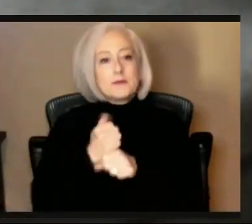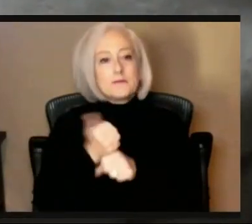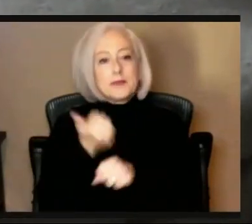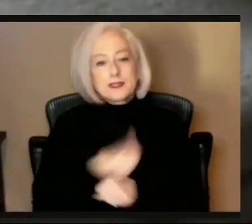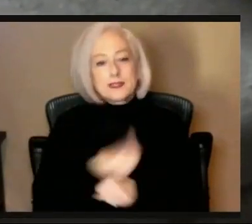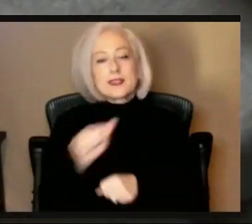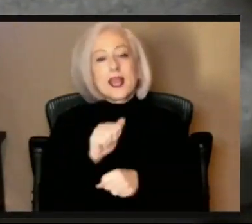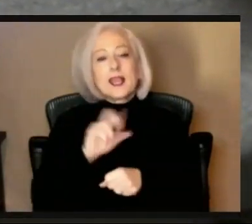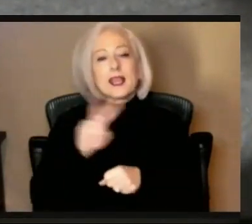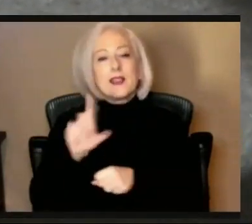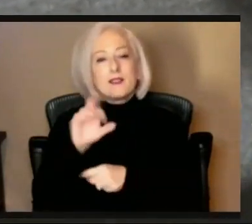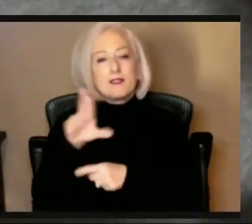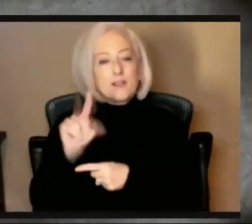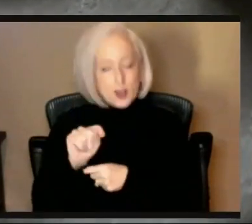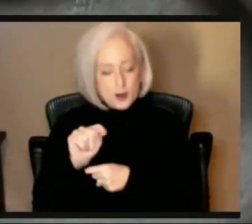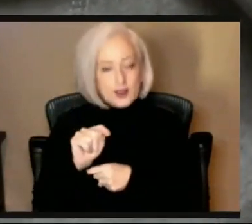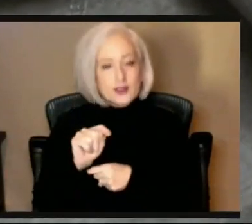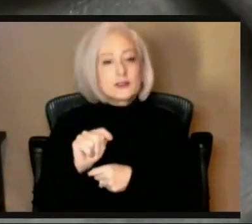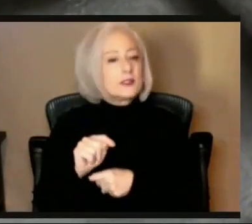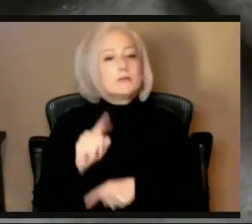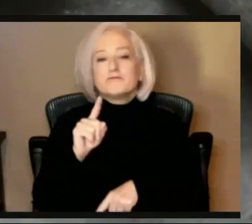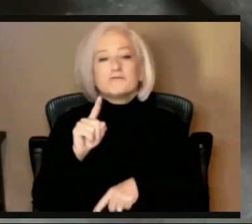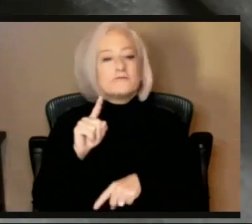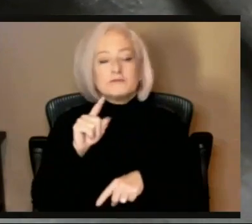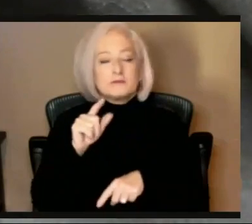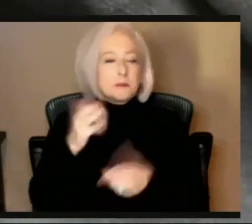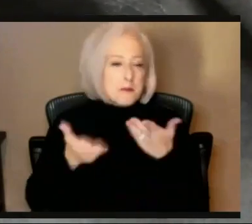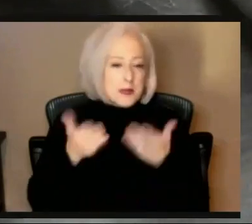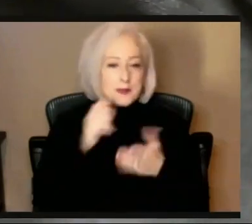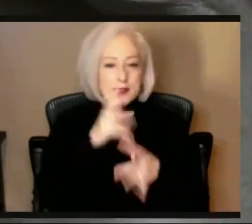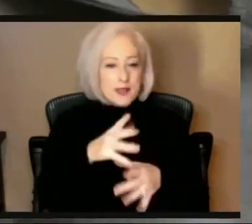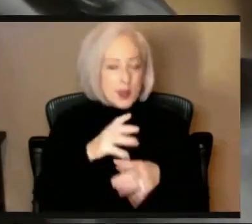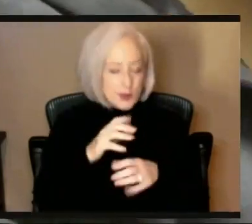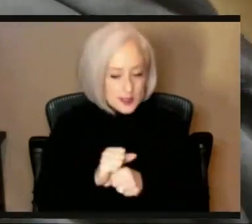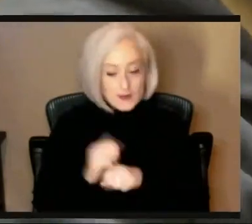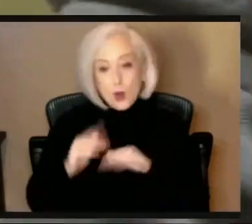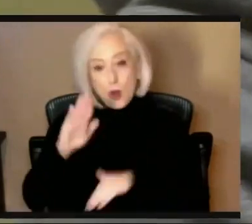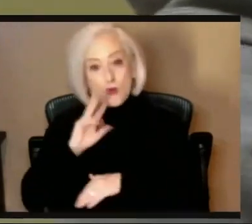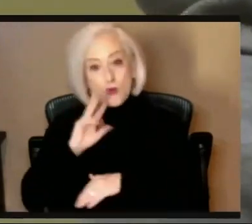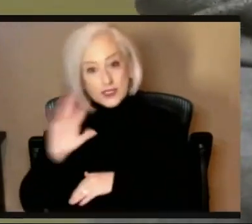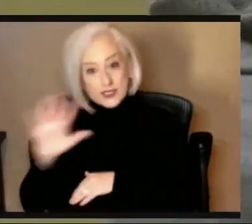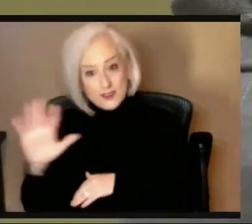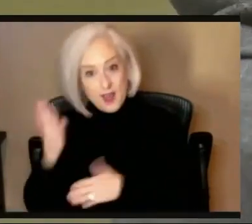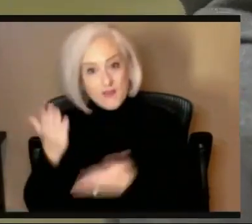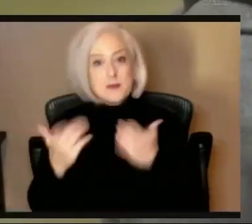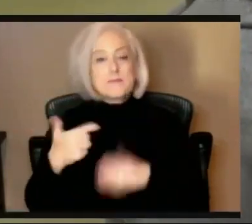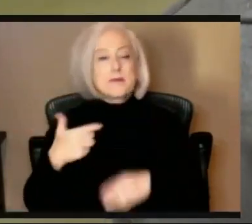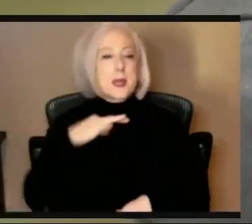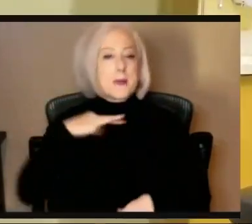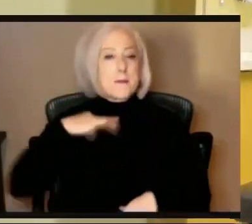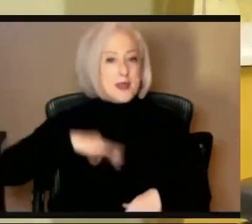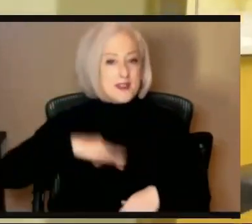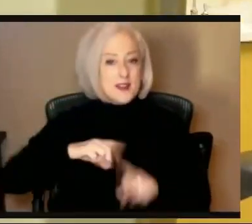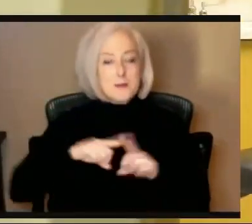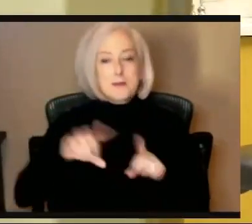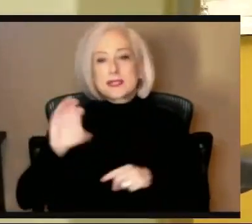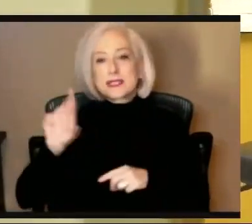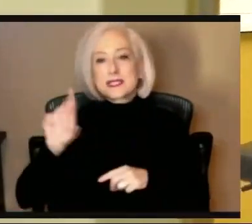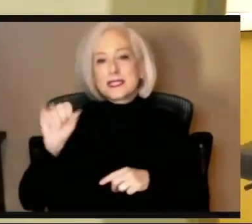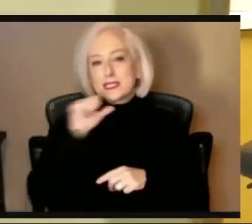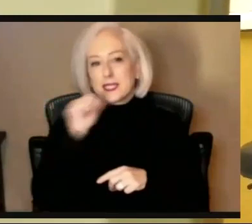over 65 or at high risk may benefit from a 4th vaccine dose, the CDC is not necessarily pushing for it anytime